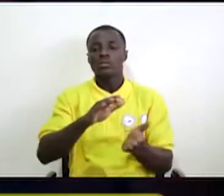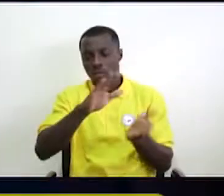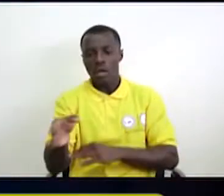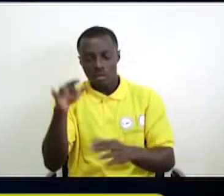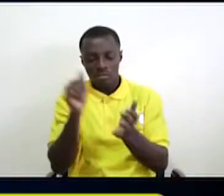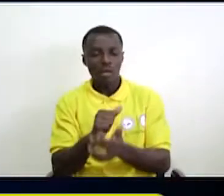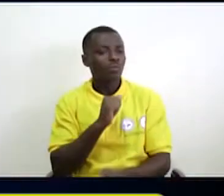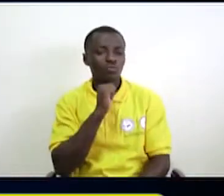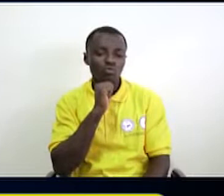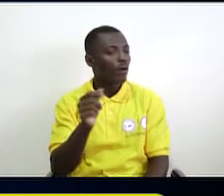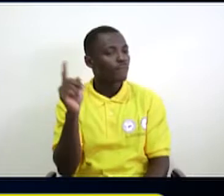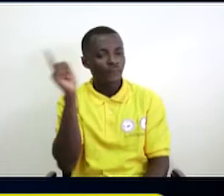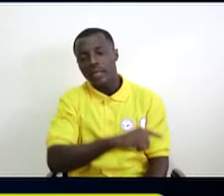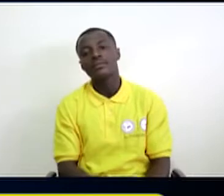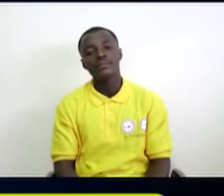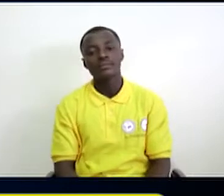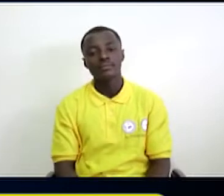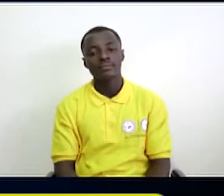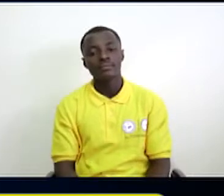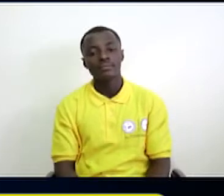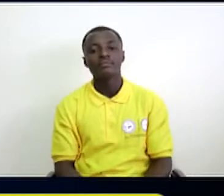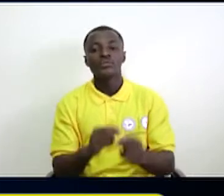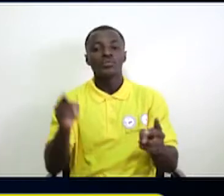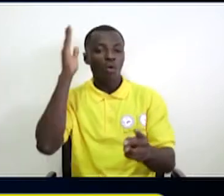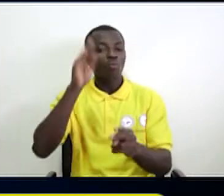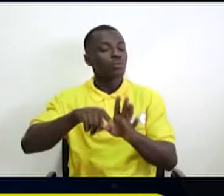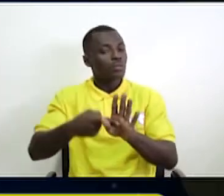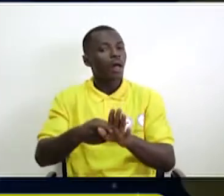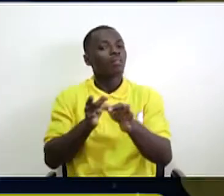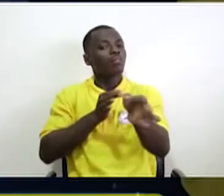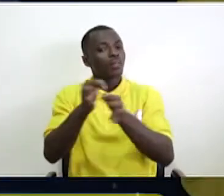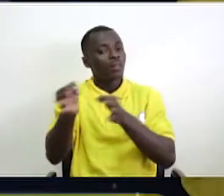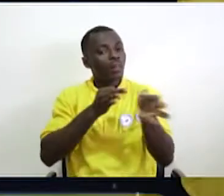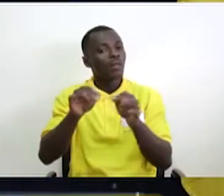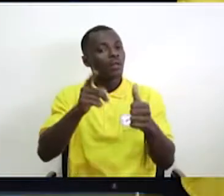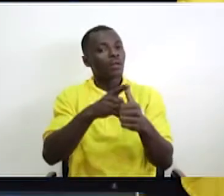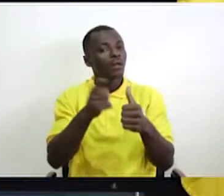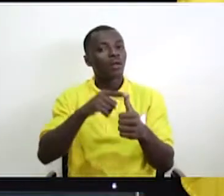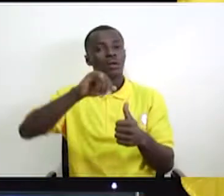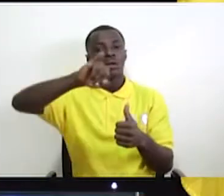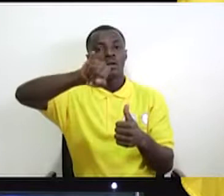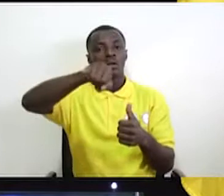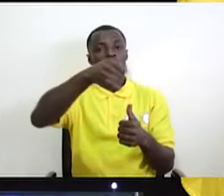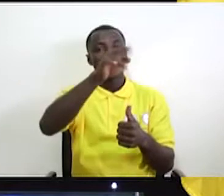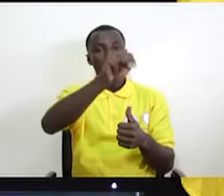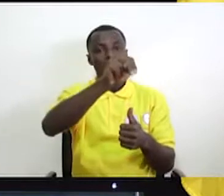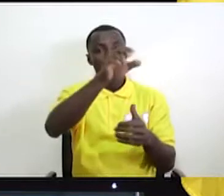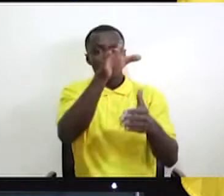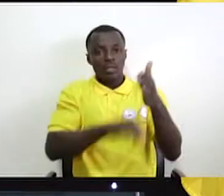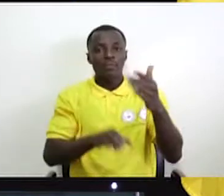I want to start from John chapter 19. I read from verse